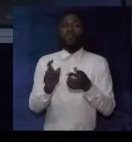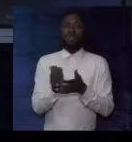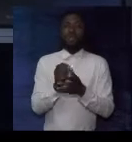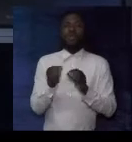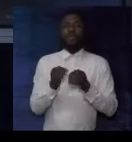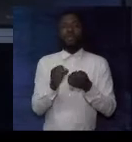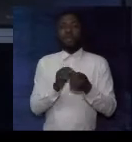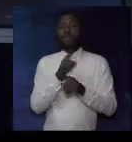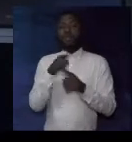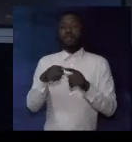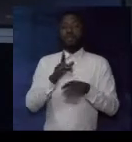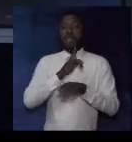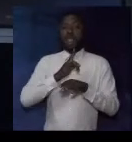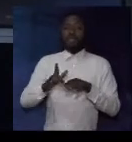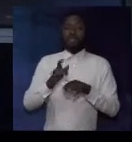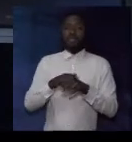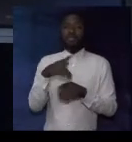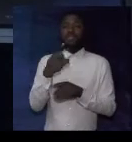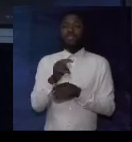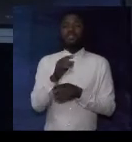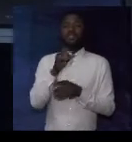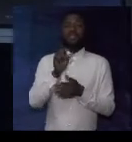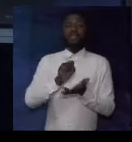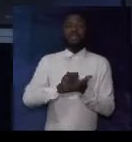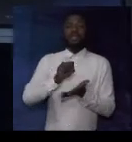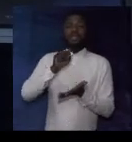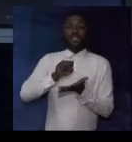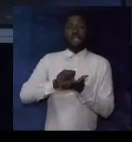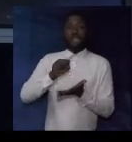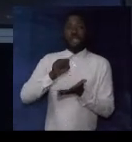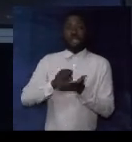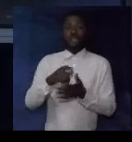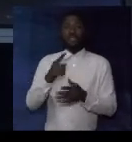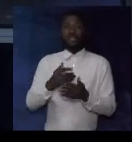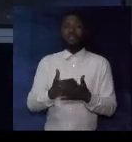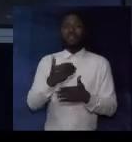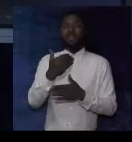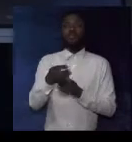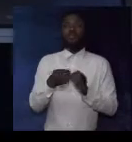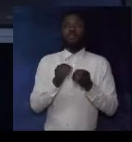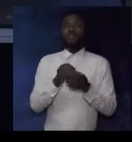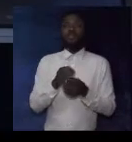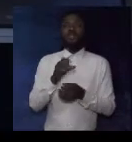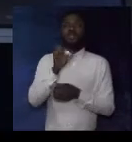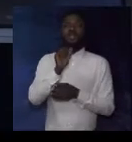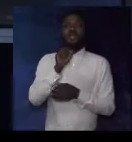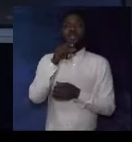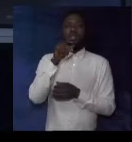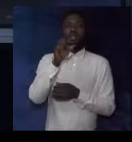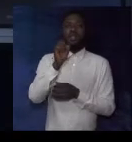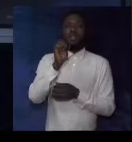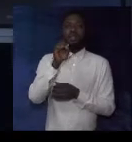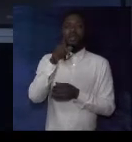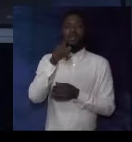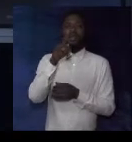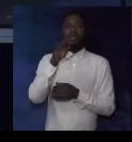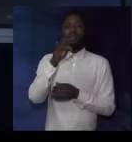writing numbers, and then when you exhaust the sextillion, do you know the next number? The next number is